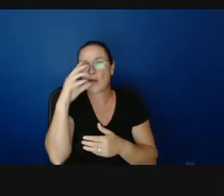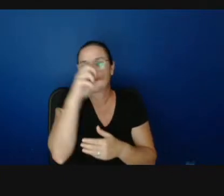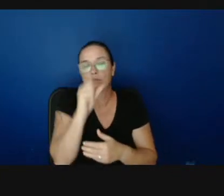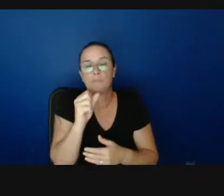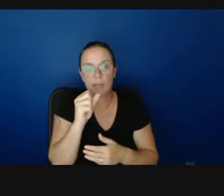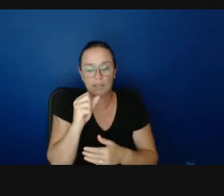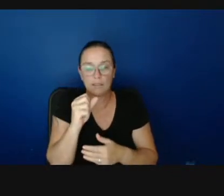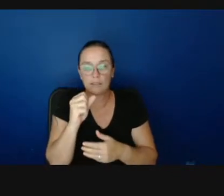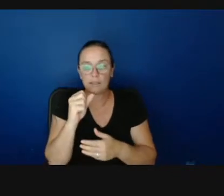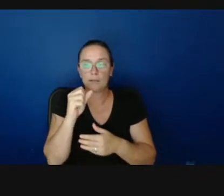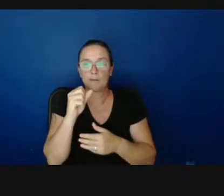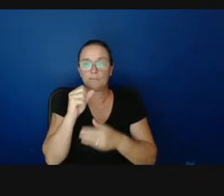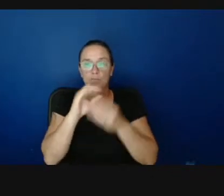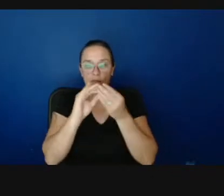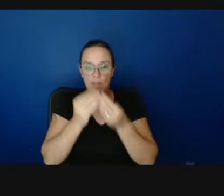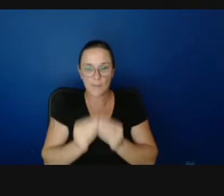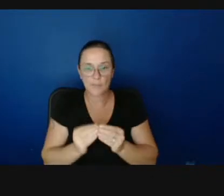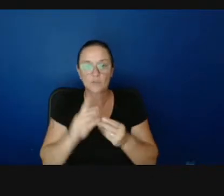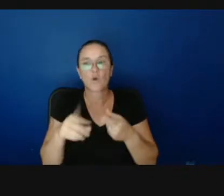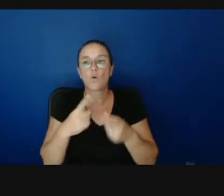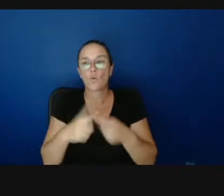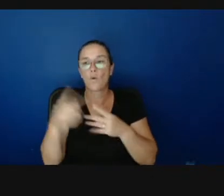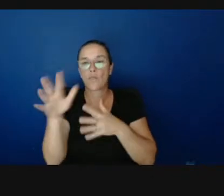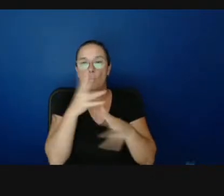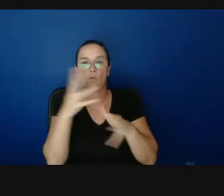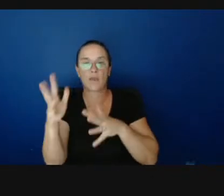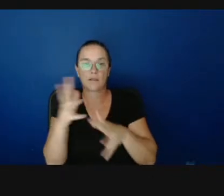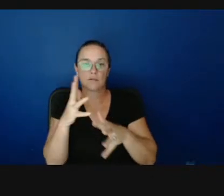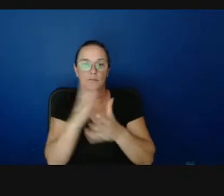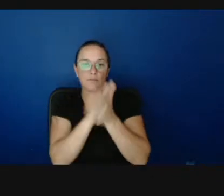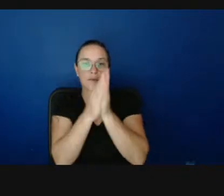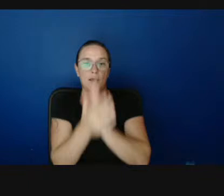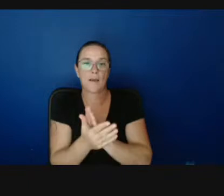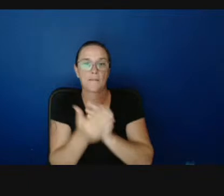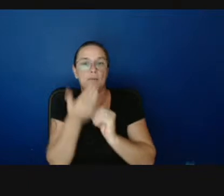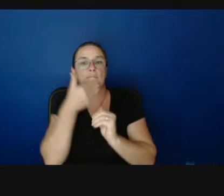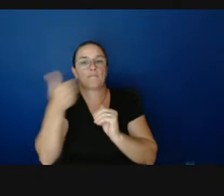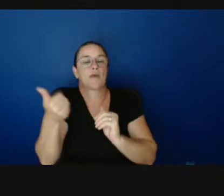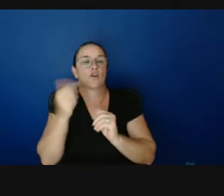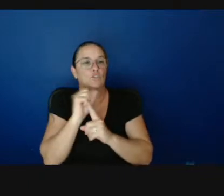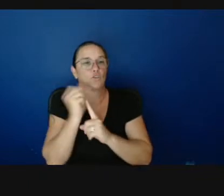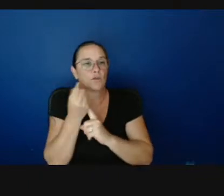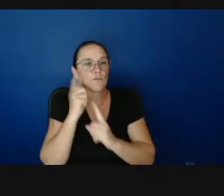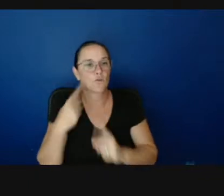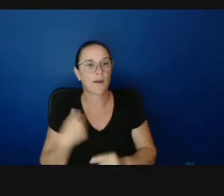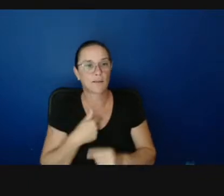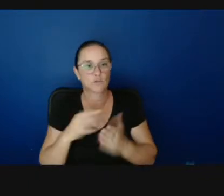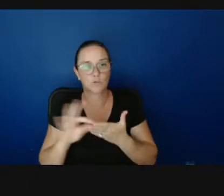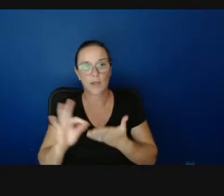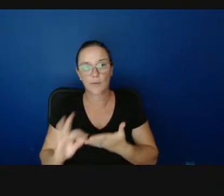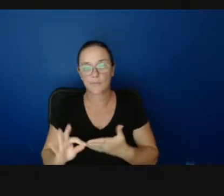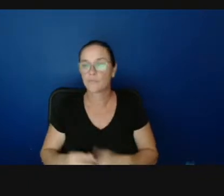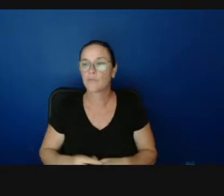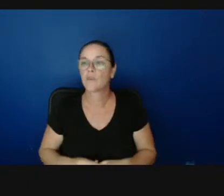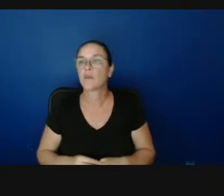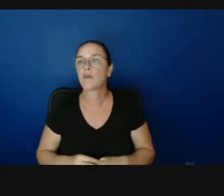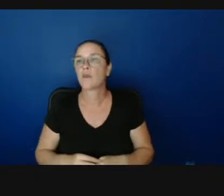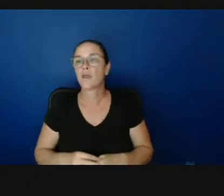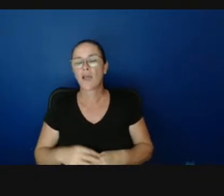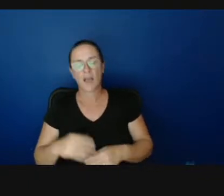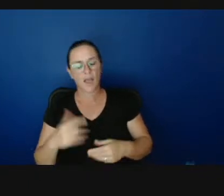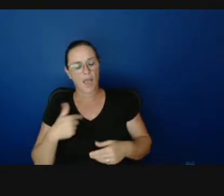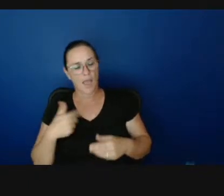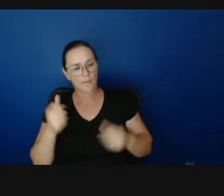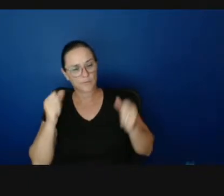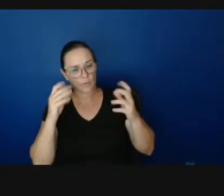the wind conditions are favorable. I just came to the realization that the wind conditions, especially with how you have to measure the